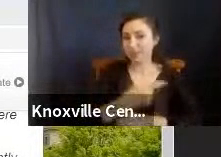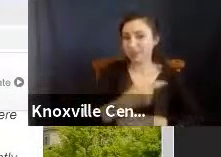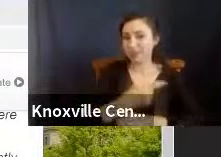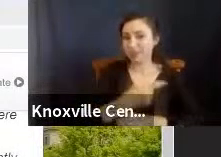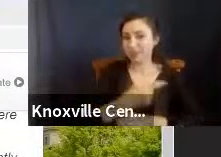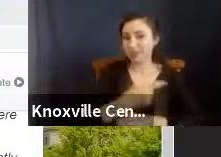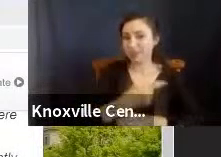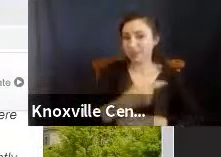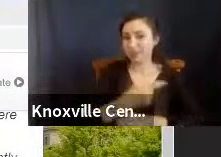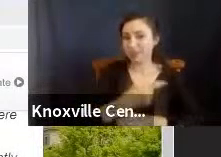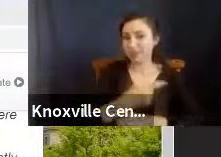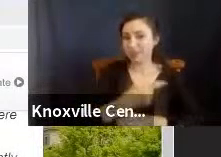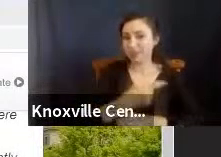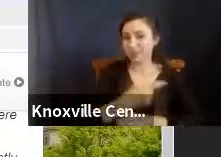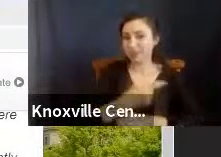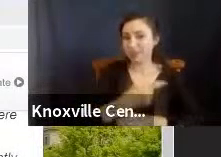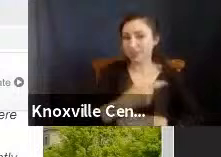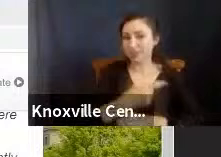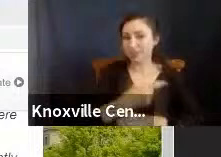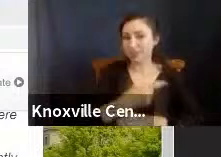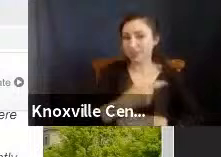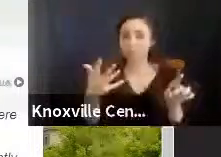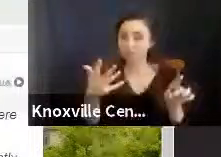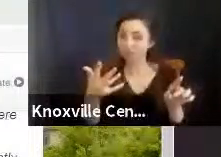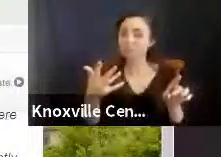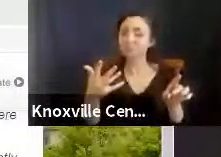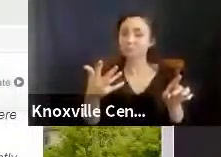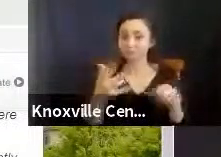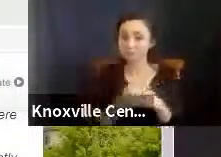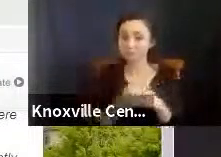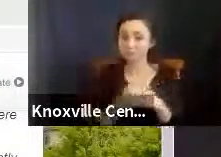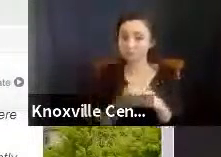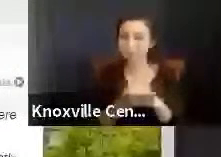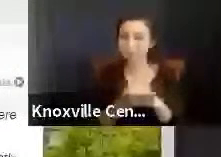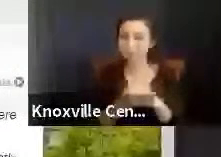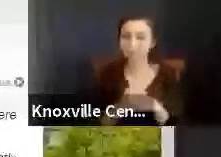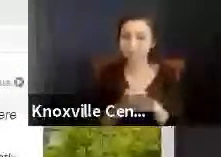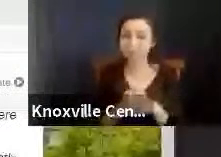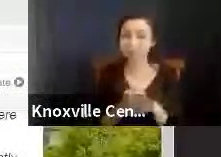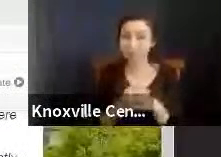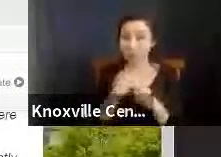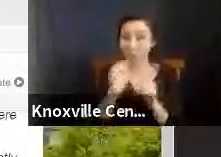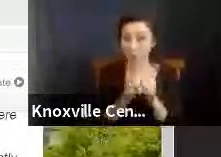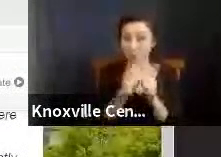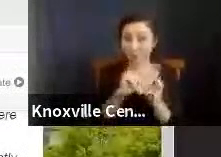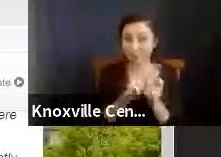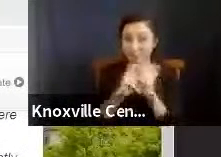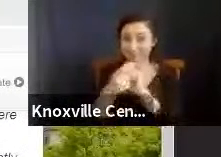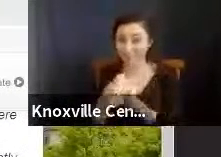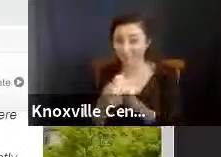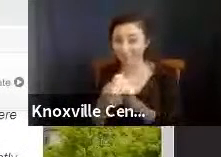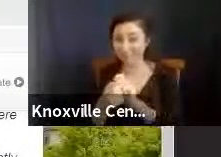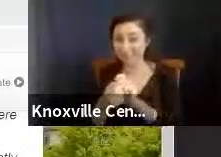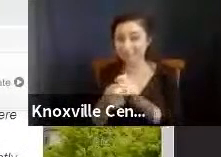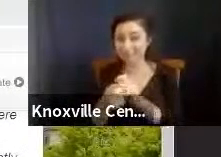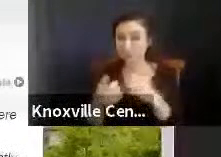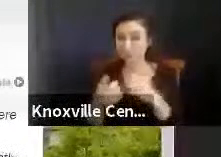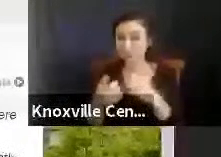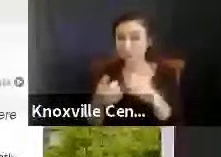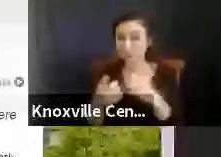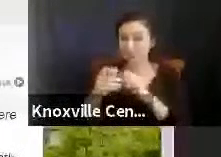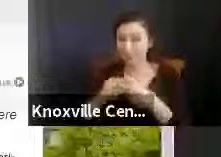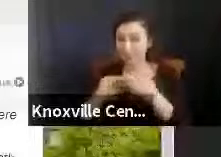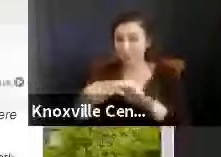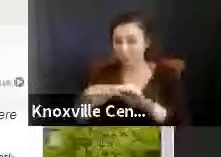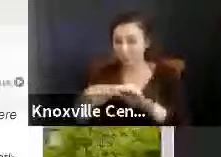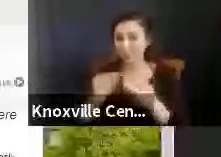And so that with that change, we did have some change in our numbers. Our numbers should start